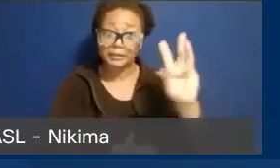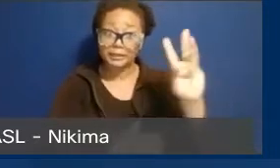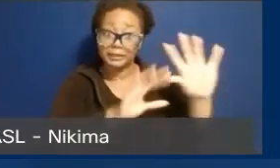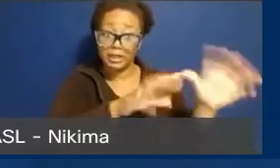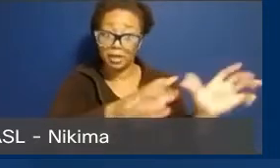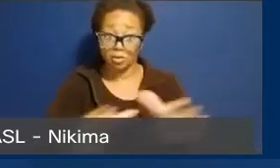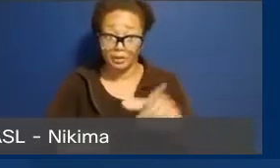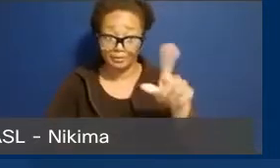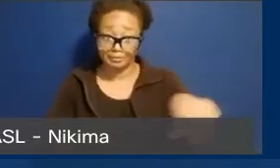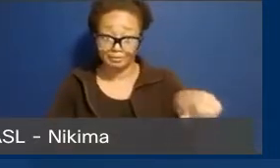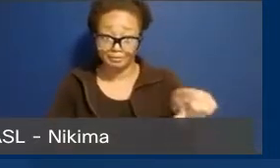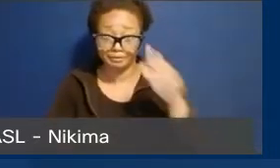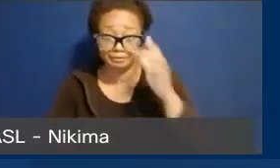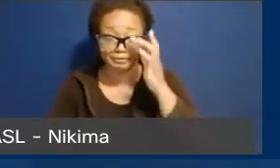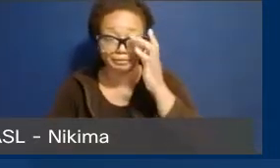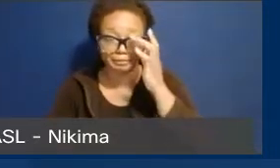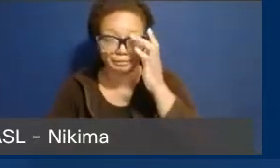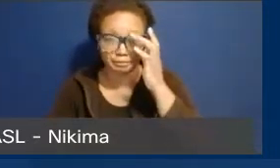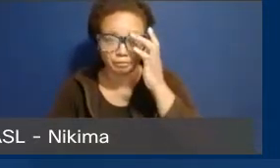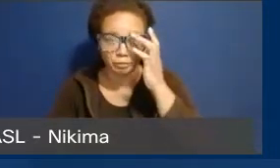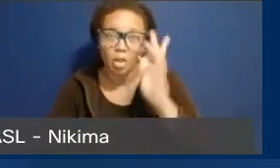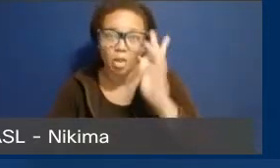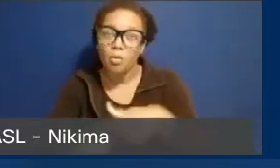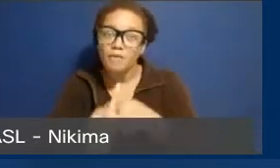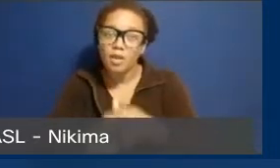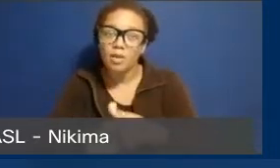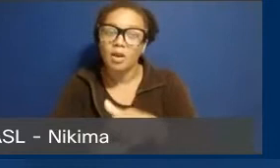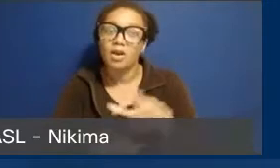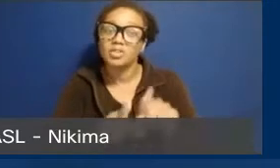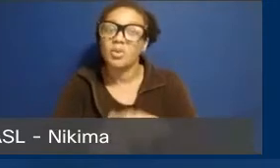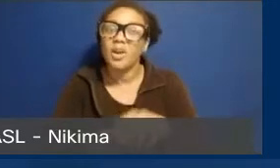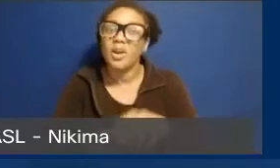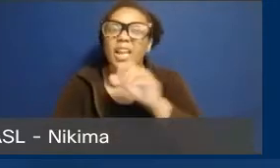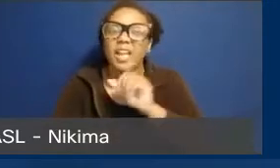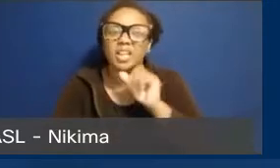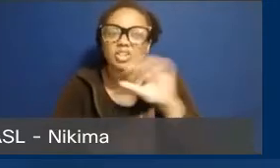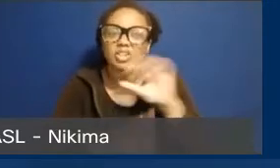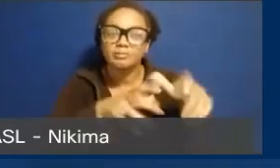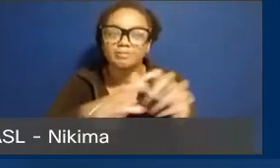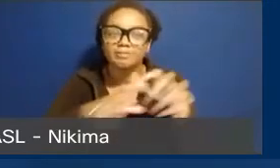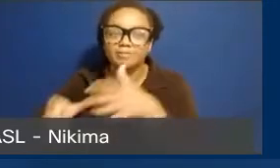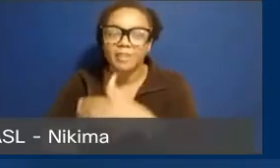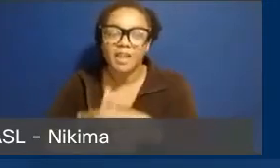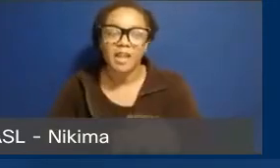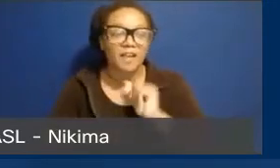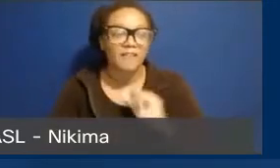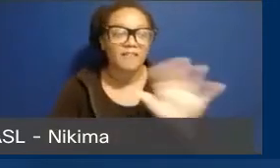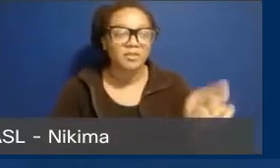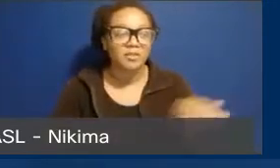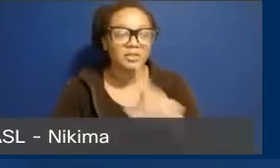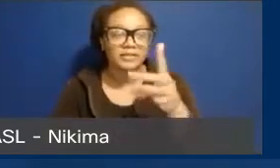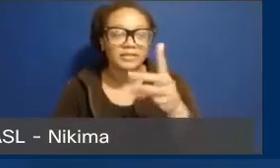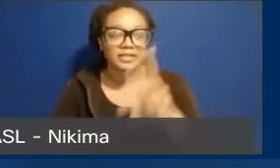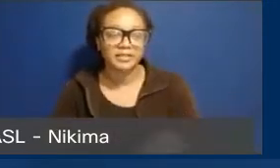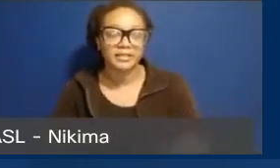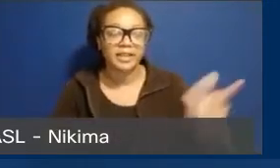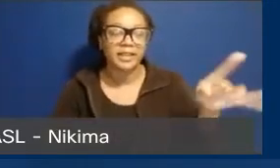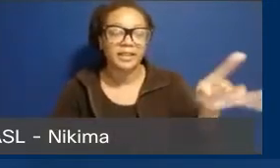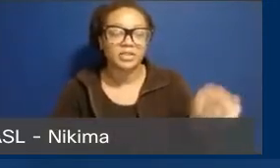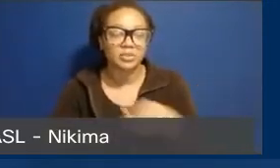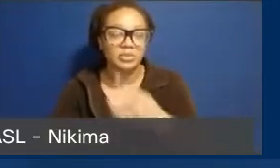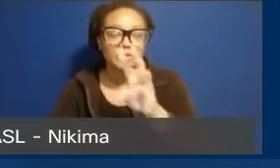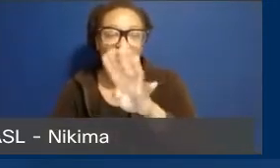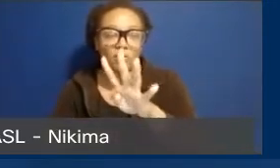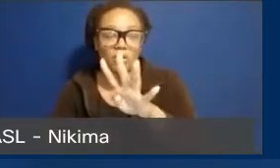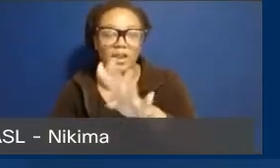then we've done it by age cohorts. So 5 to 17, 18 to 64, and